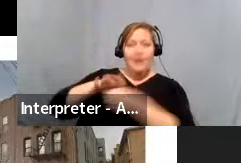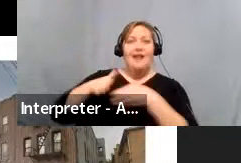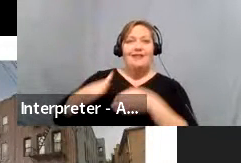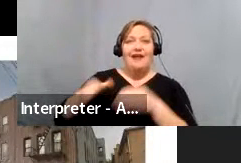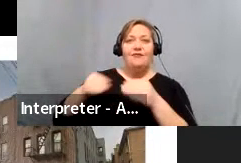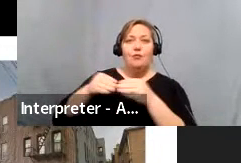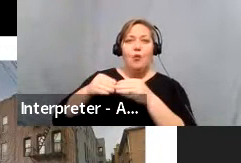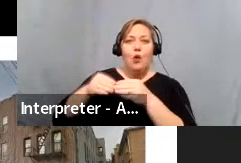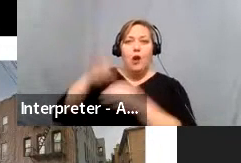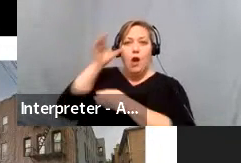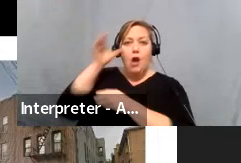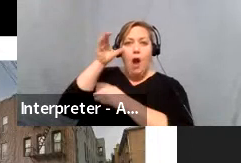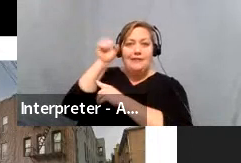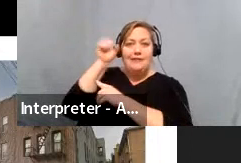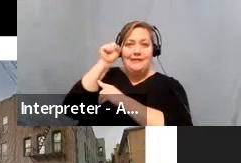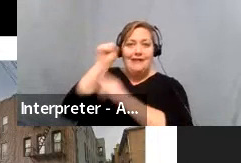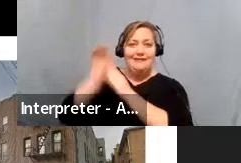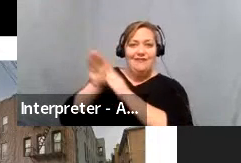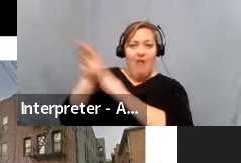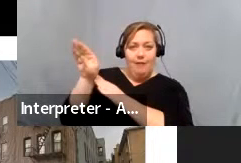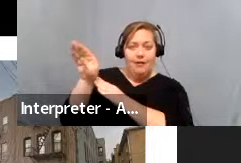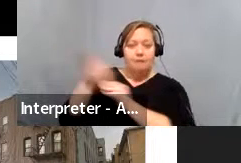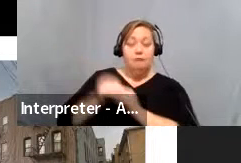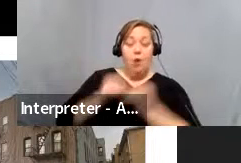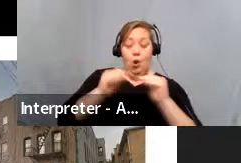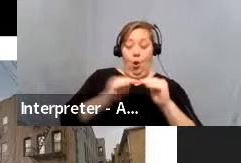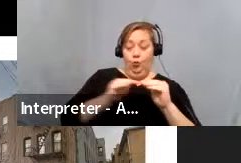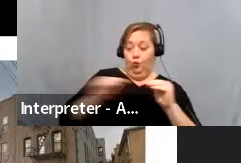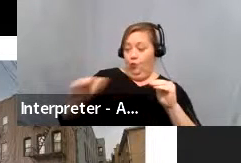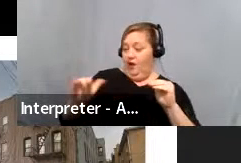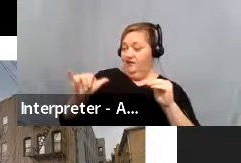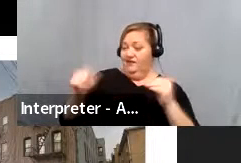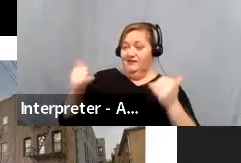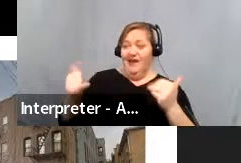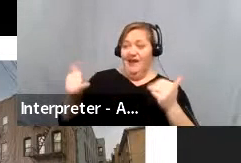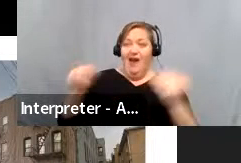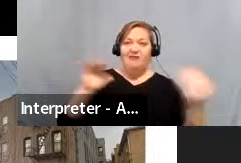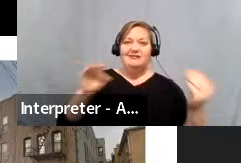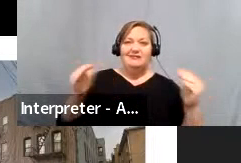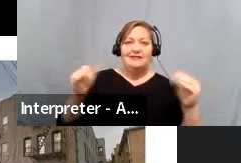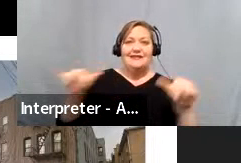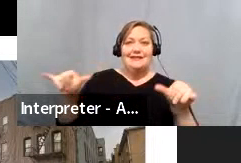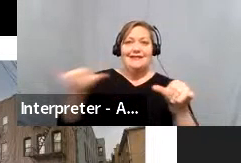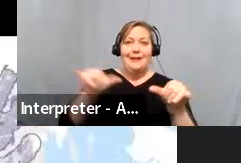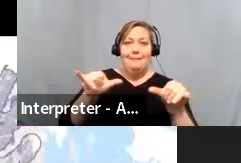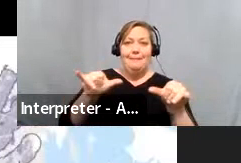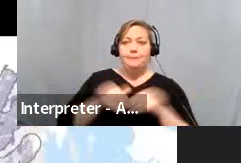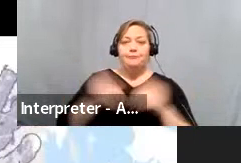common sense development. Low-rise apartment buildings that mirror these existing precedents. Next slide, please.